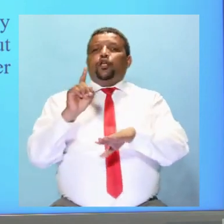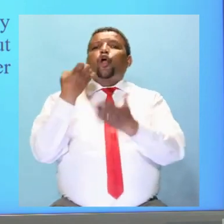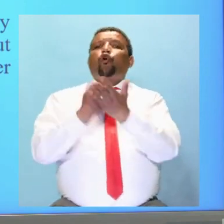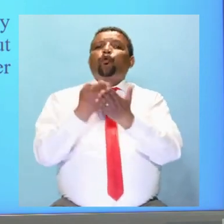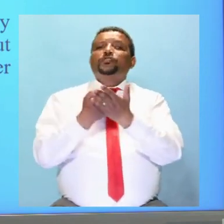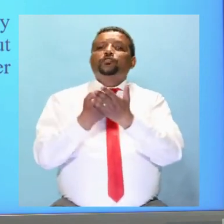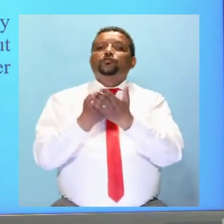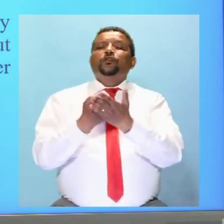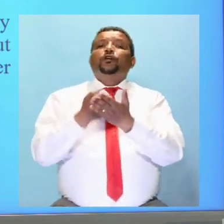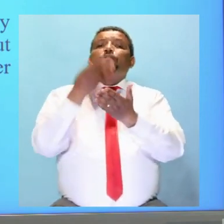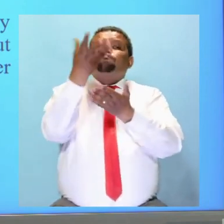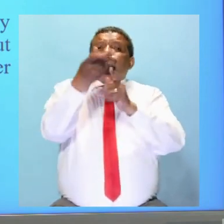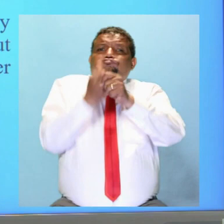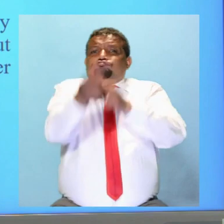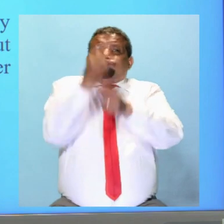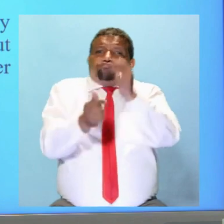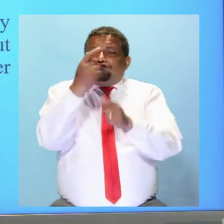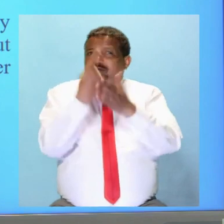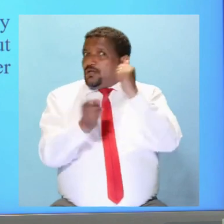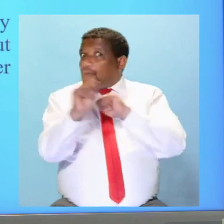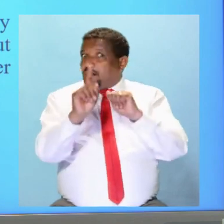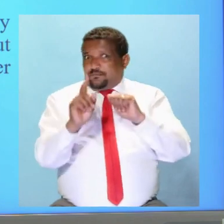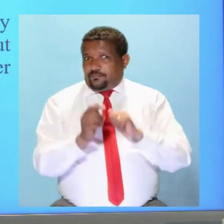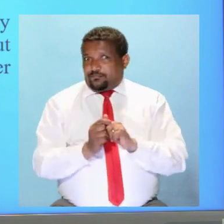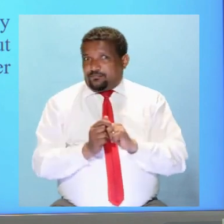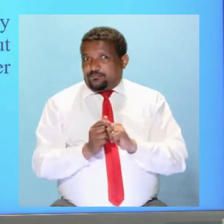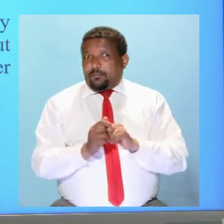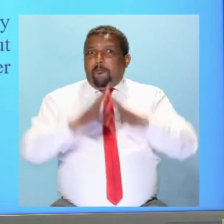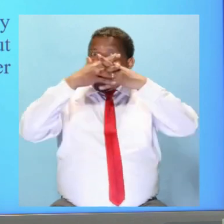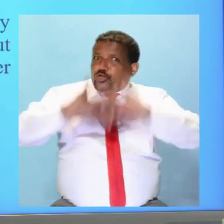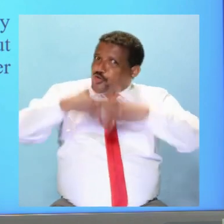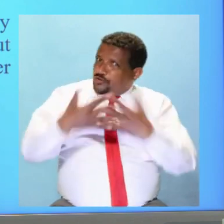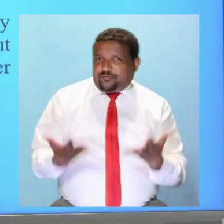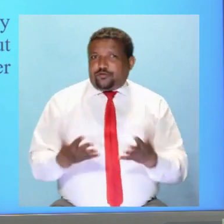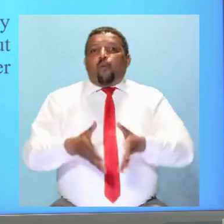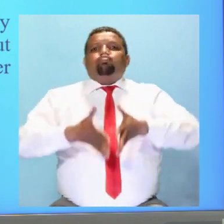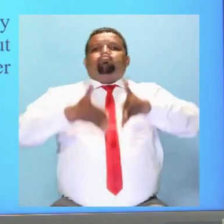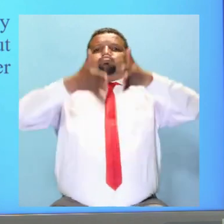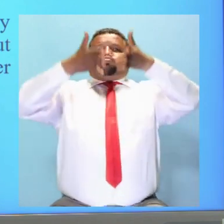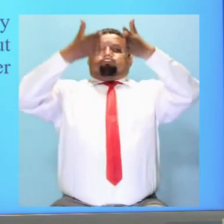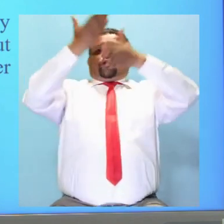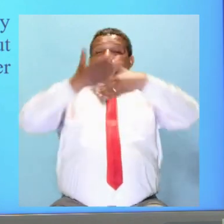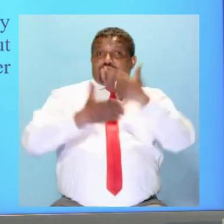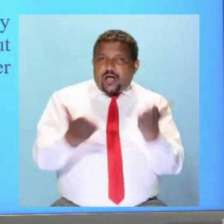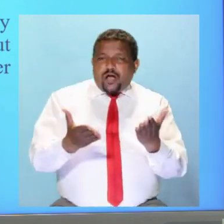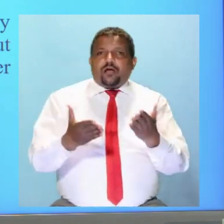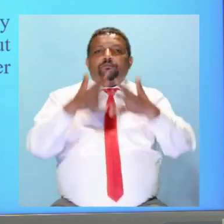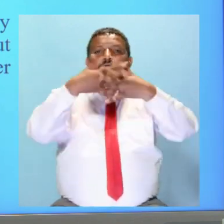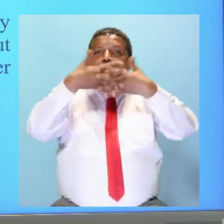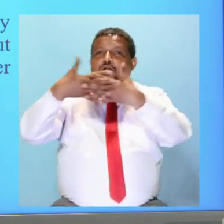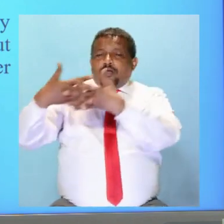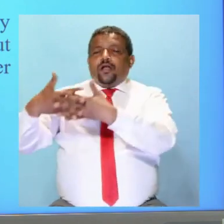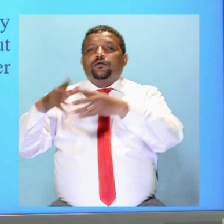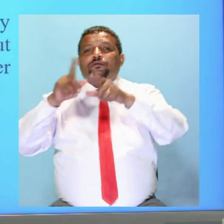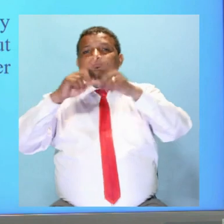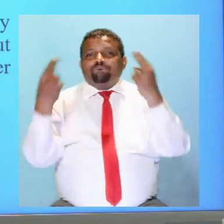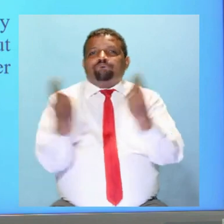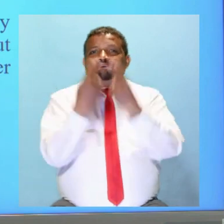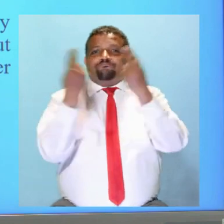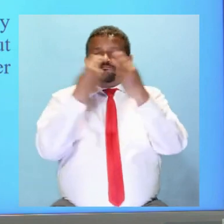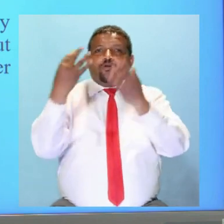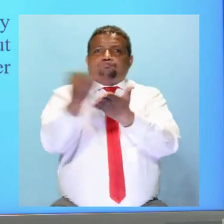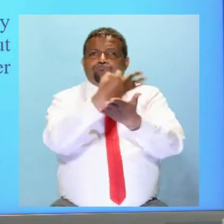not referring the financial capital one, rather the machineries, buildings, equipments that are used for